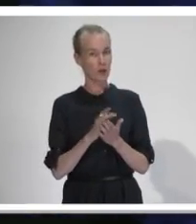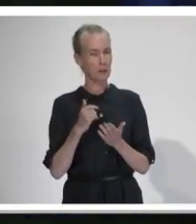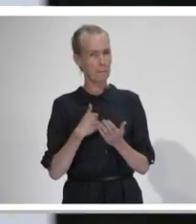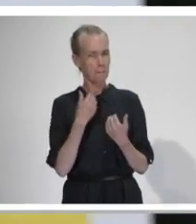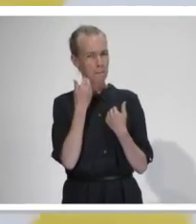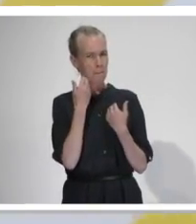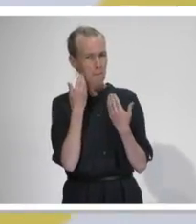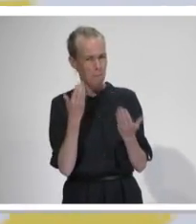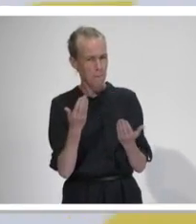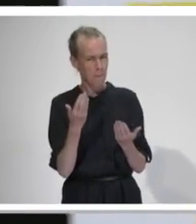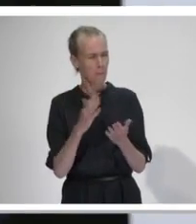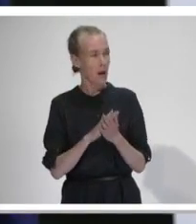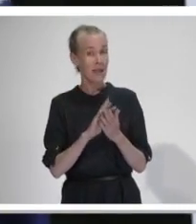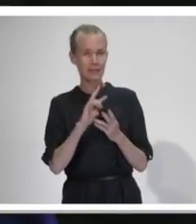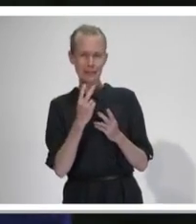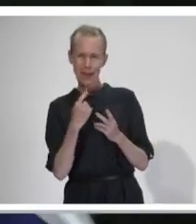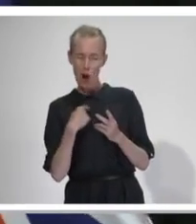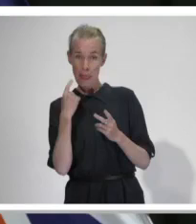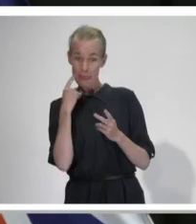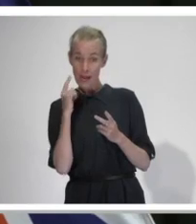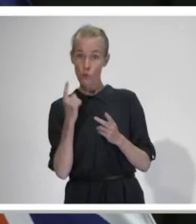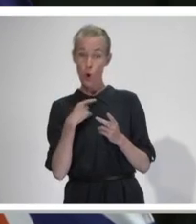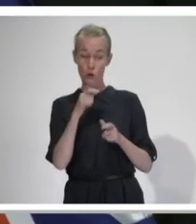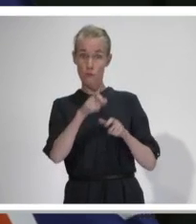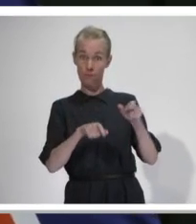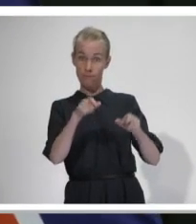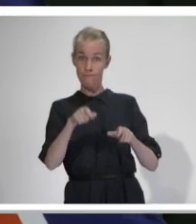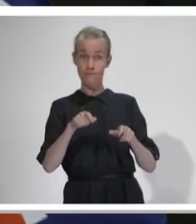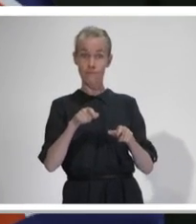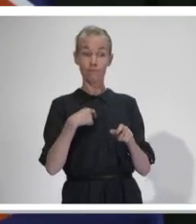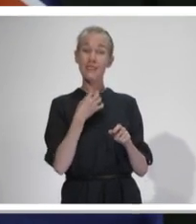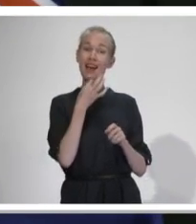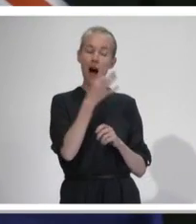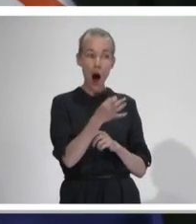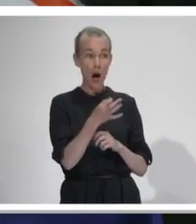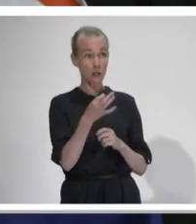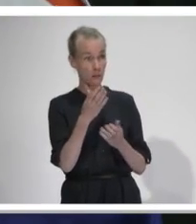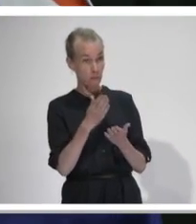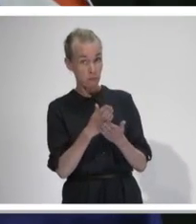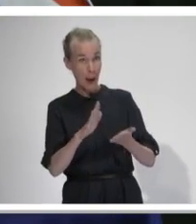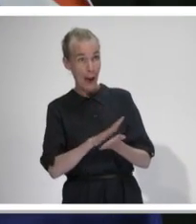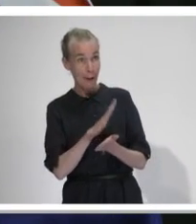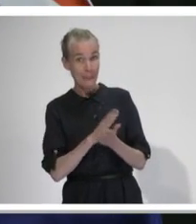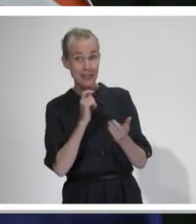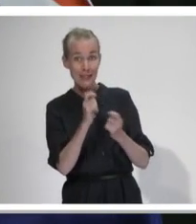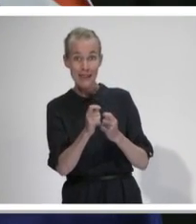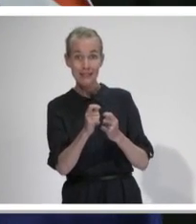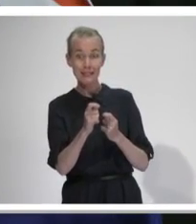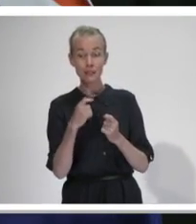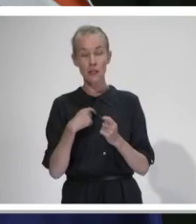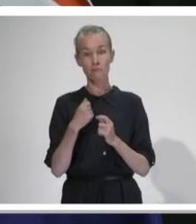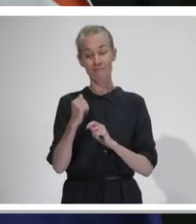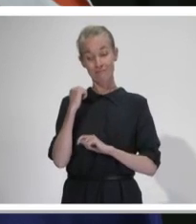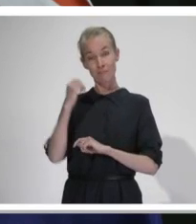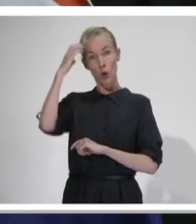to participate in that. From what I saw in Queenstown, people have wanted to do it and have actually made sure that they take